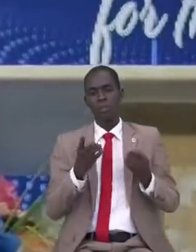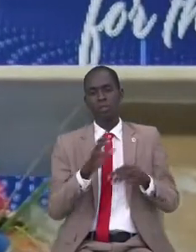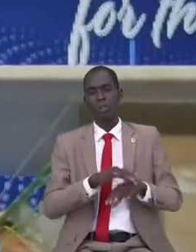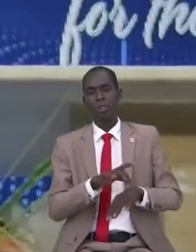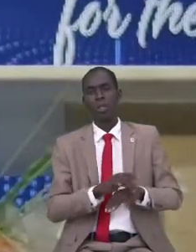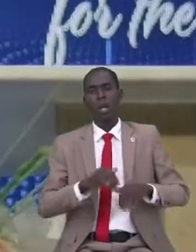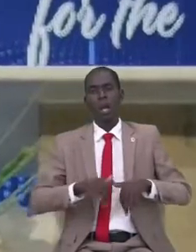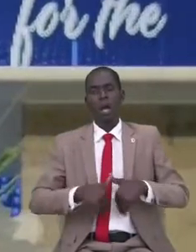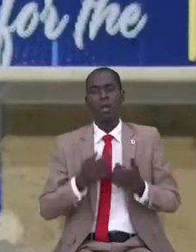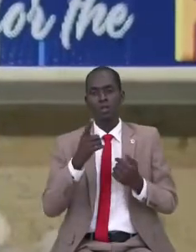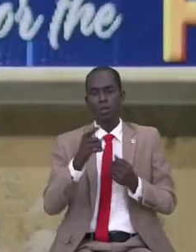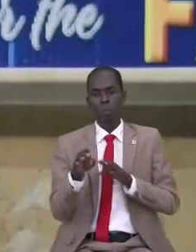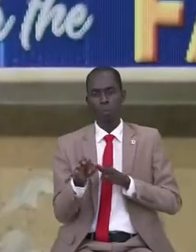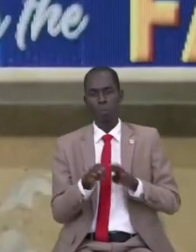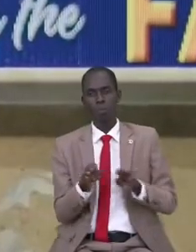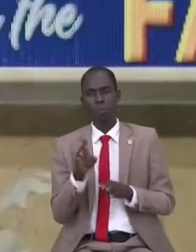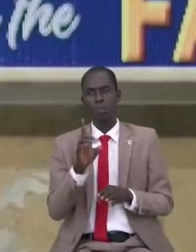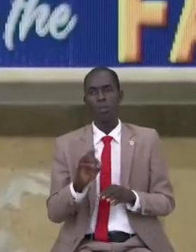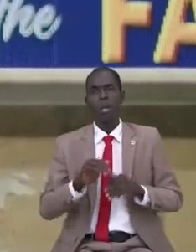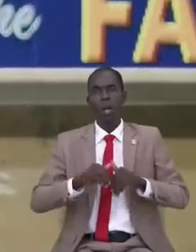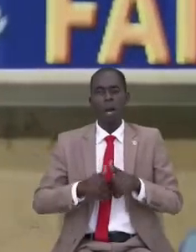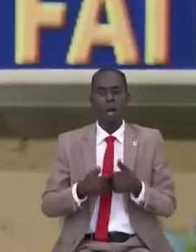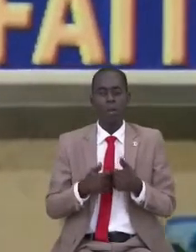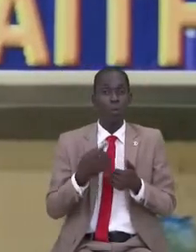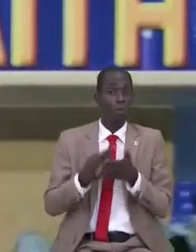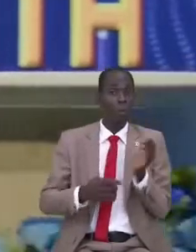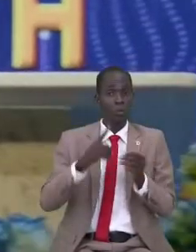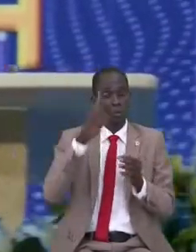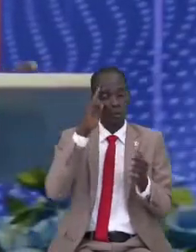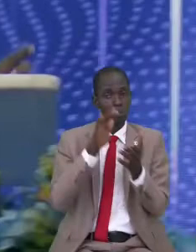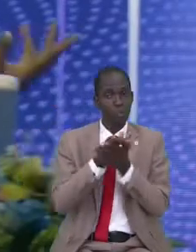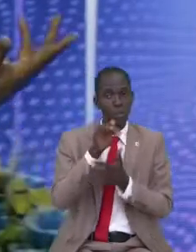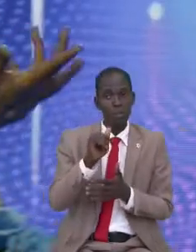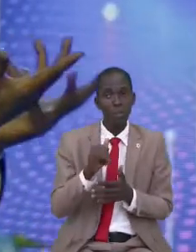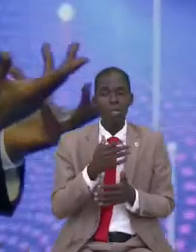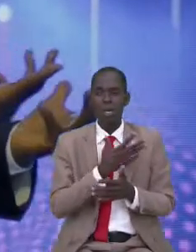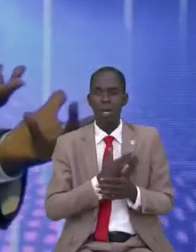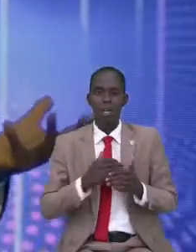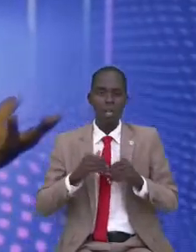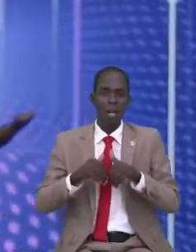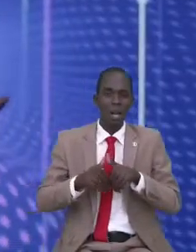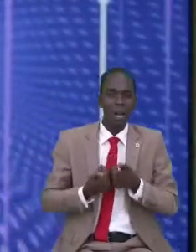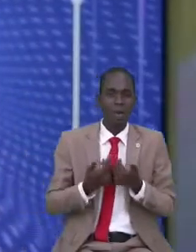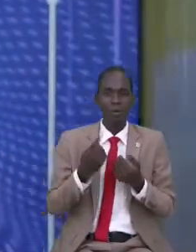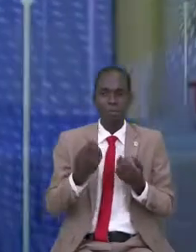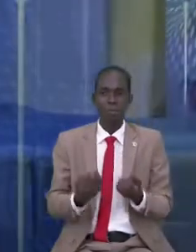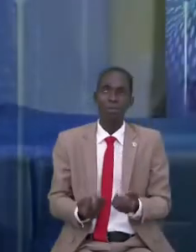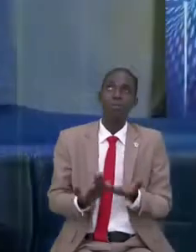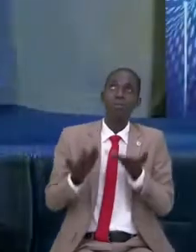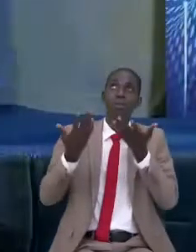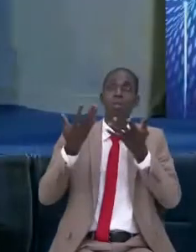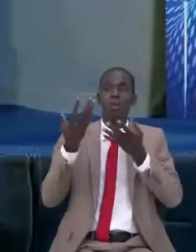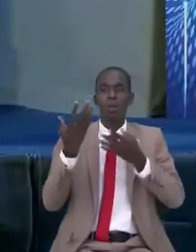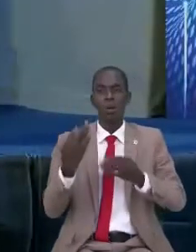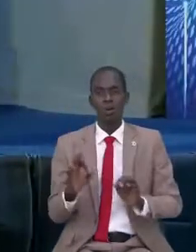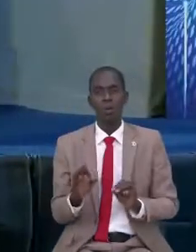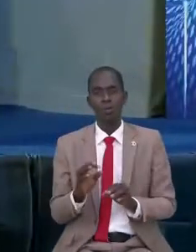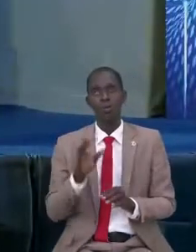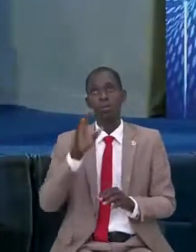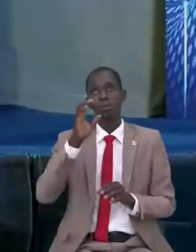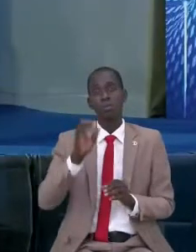you believed, what you believed, and how the sacrifice of Christ at